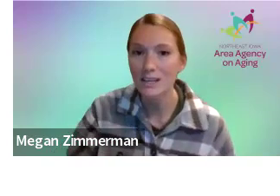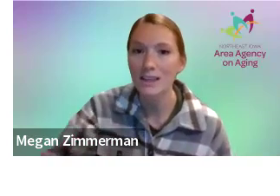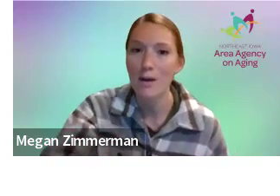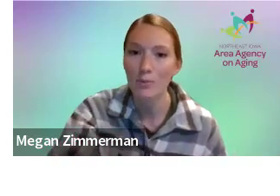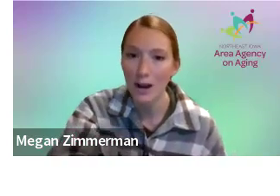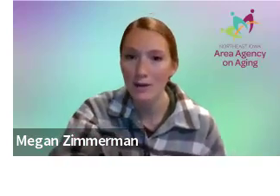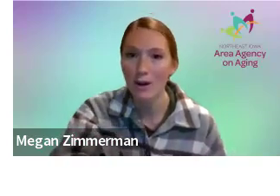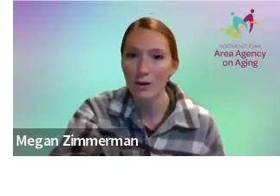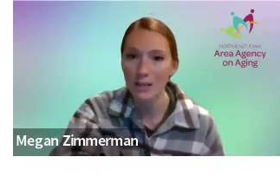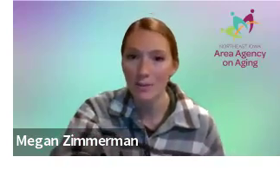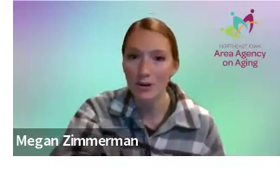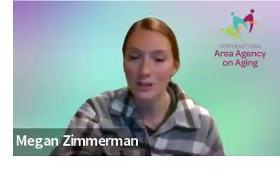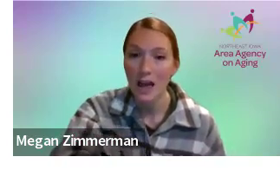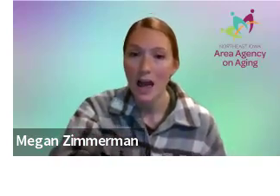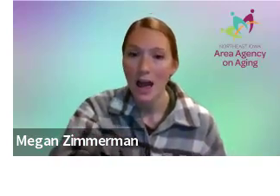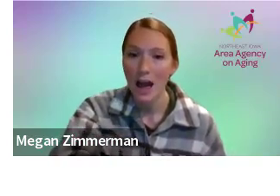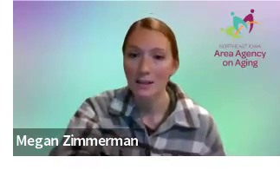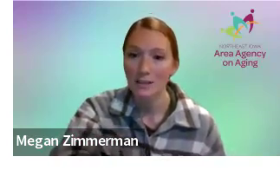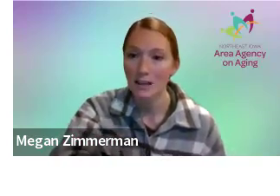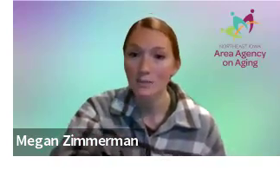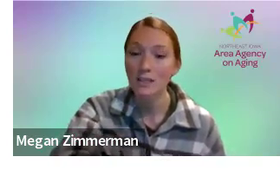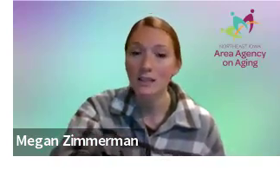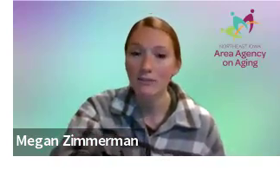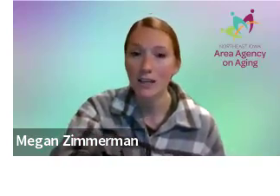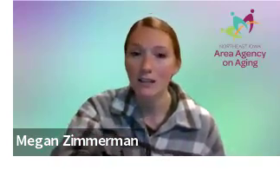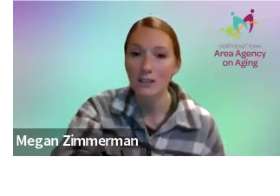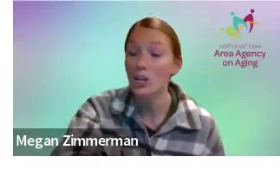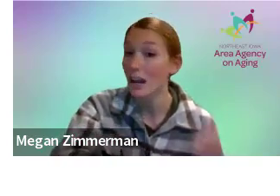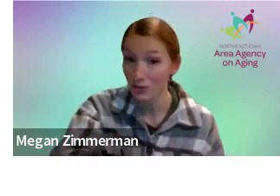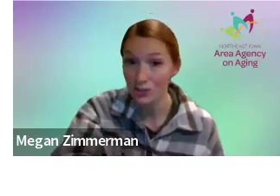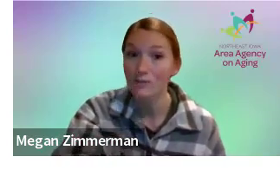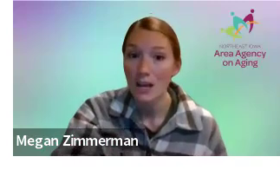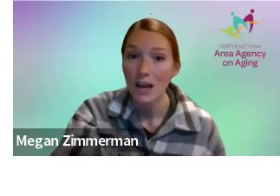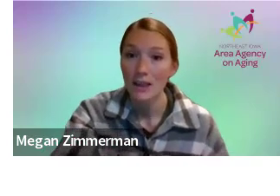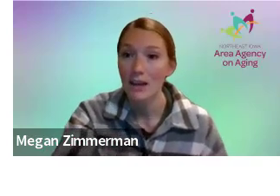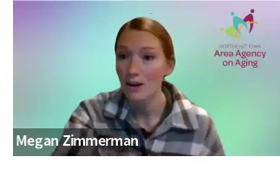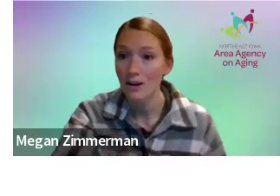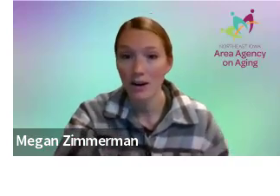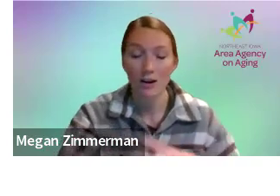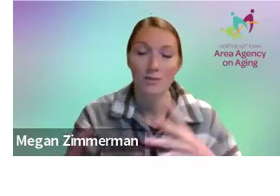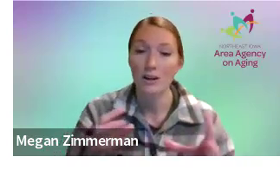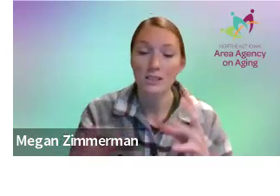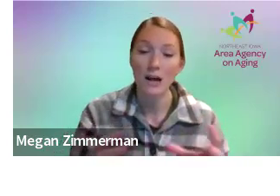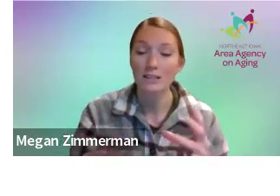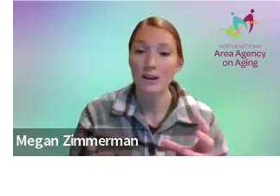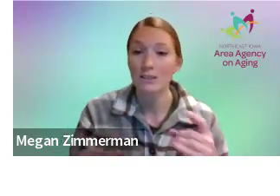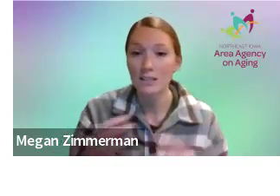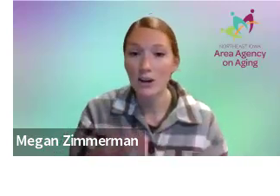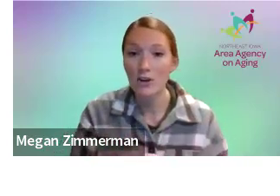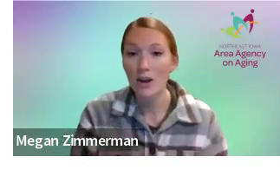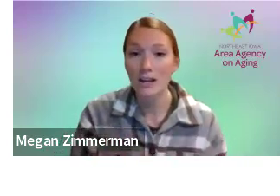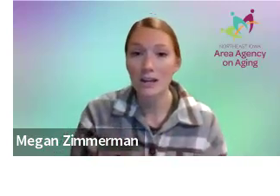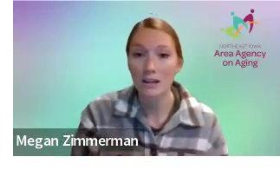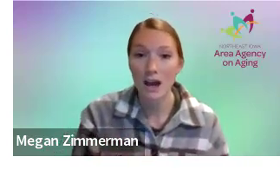as you can see, that brain with Alzheimer's has some significant change. There are spots that